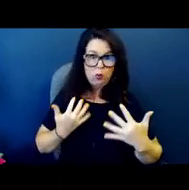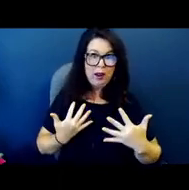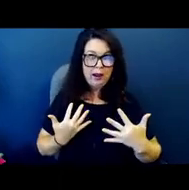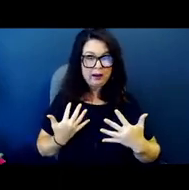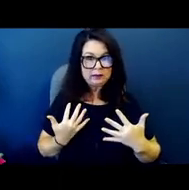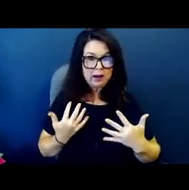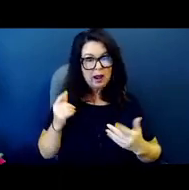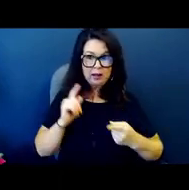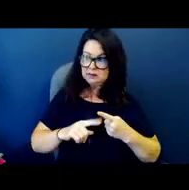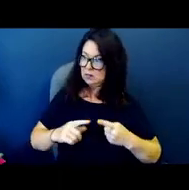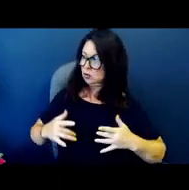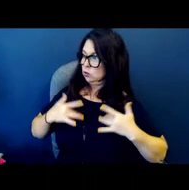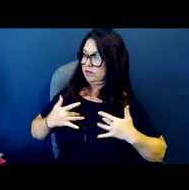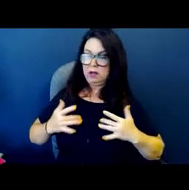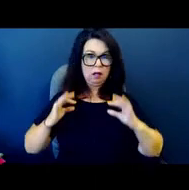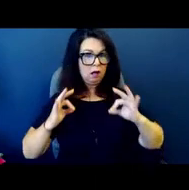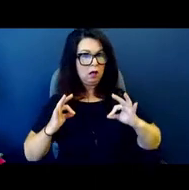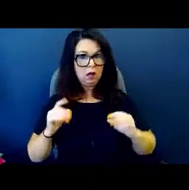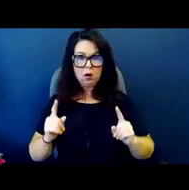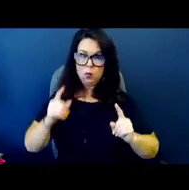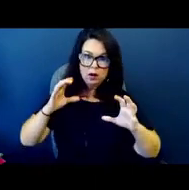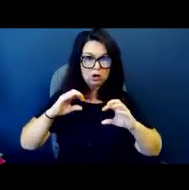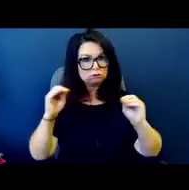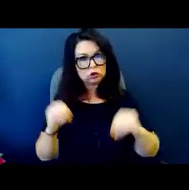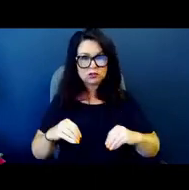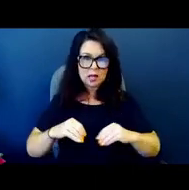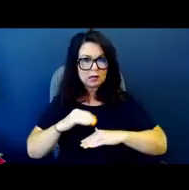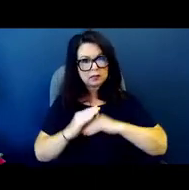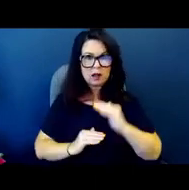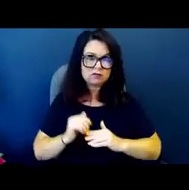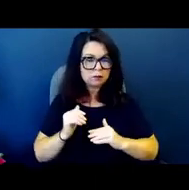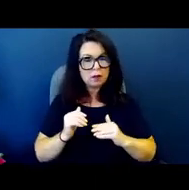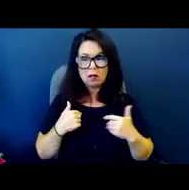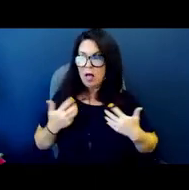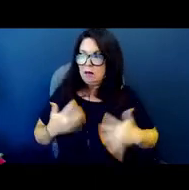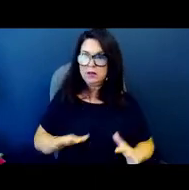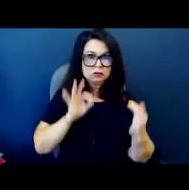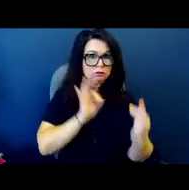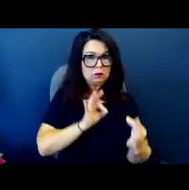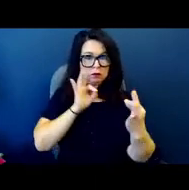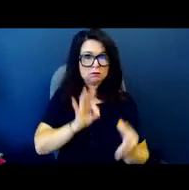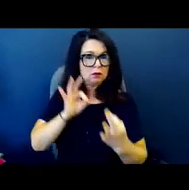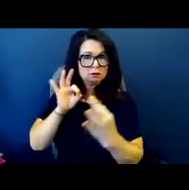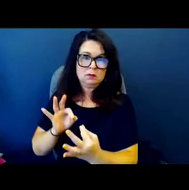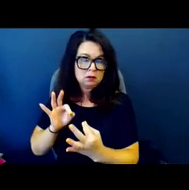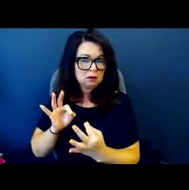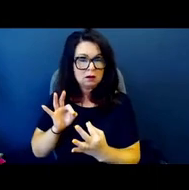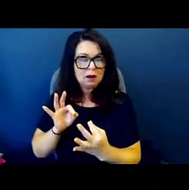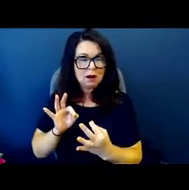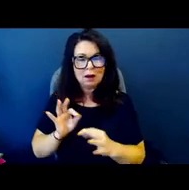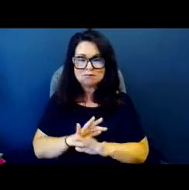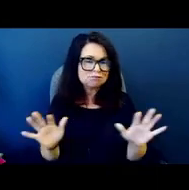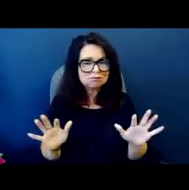going to be completely comfortable and until you cross all of those T's and, you know, dot all of the I's,